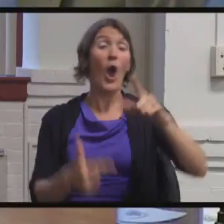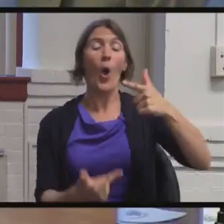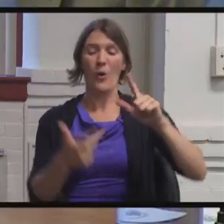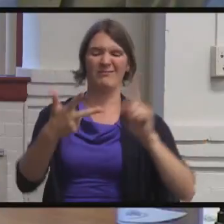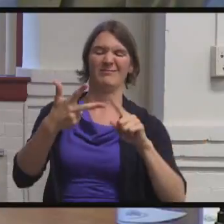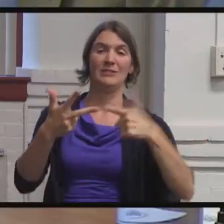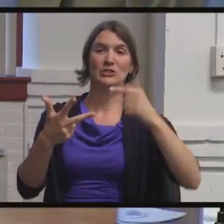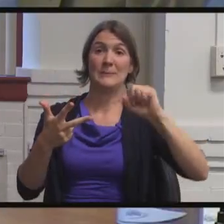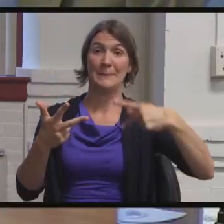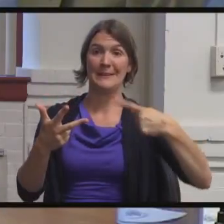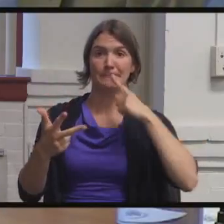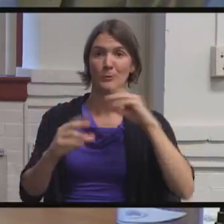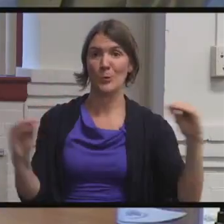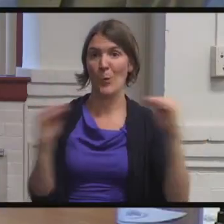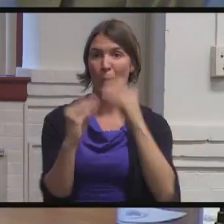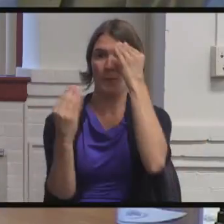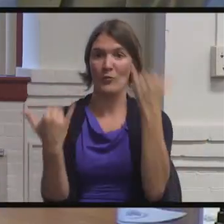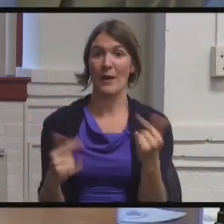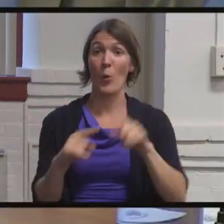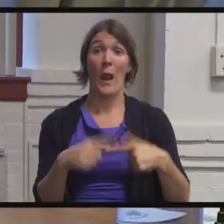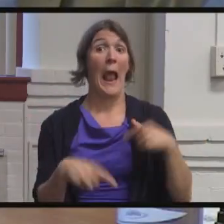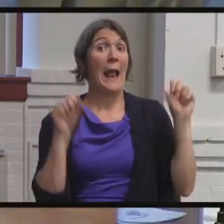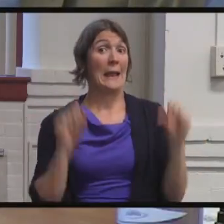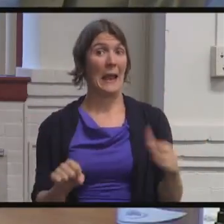GSP, but when we can, we will.